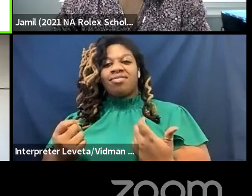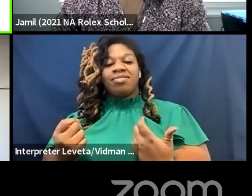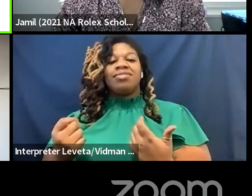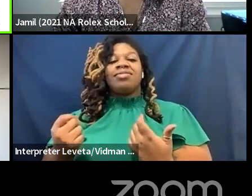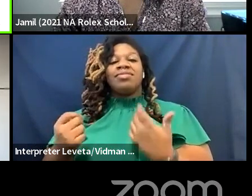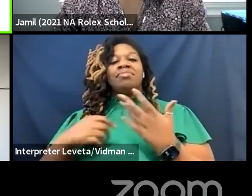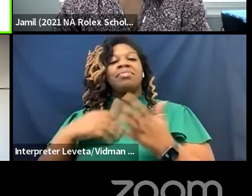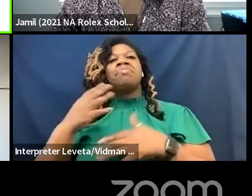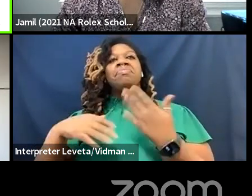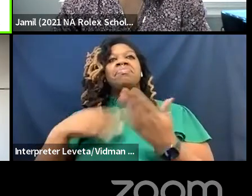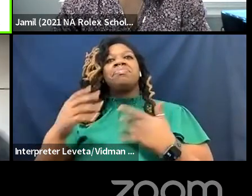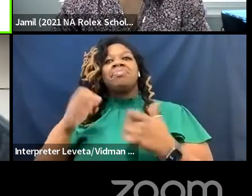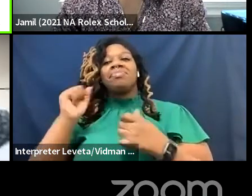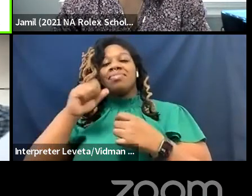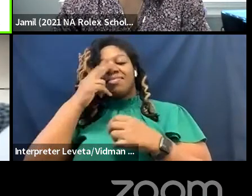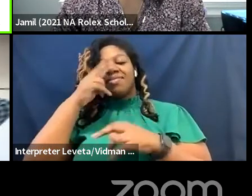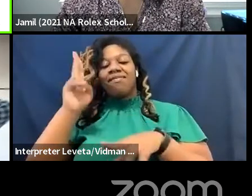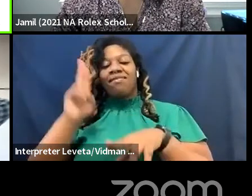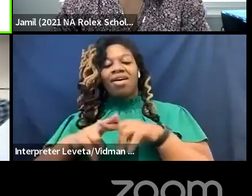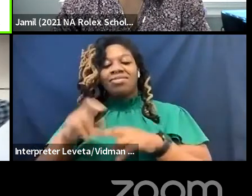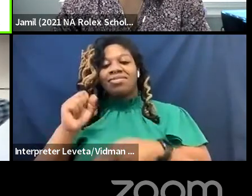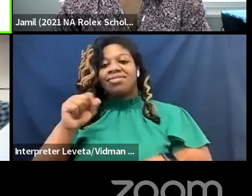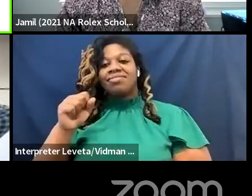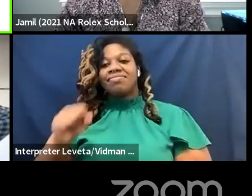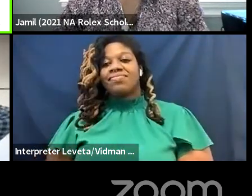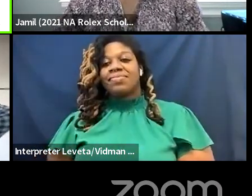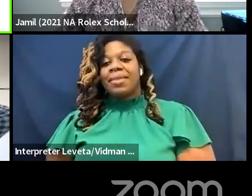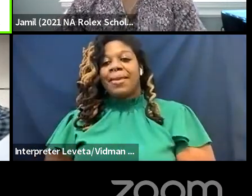good time. Yeah.